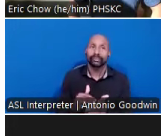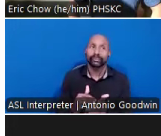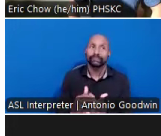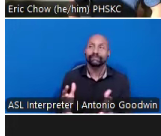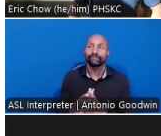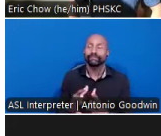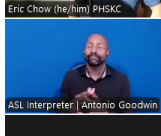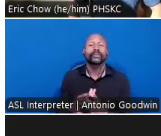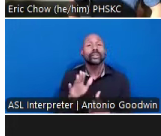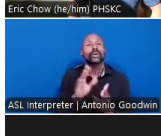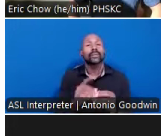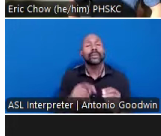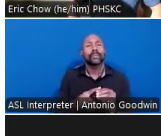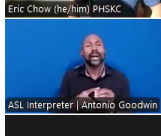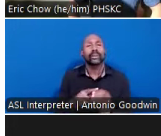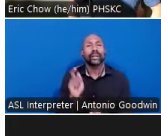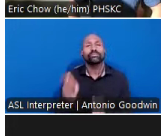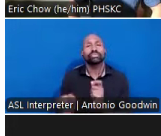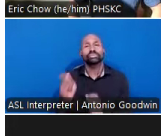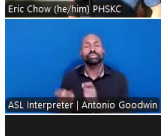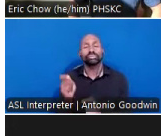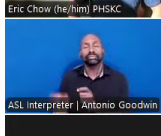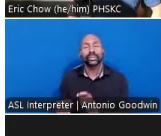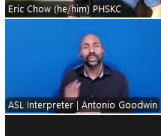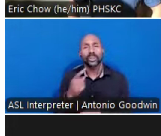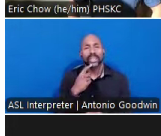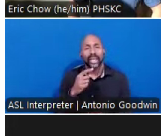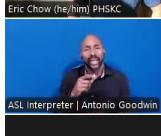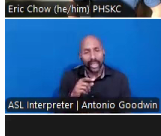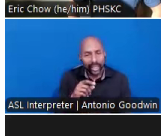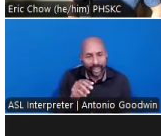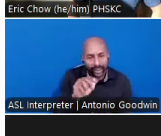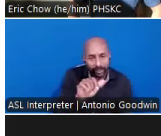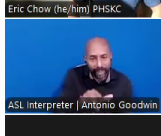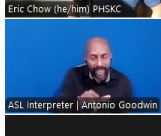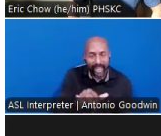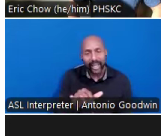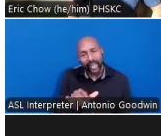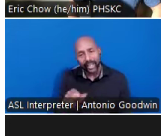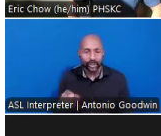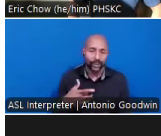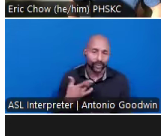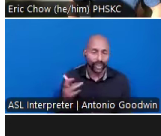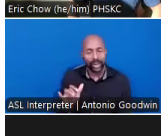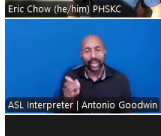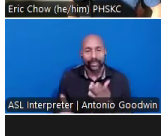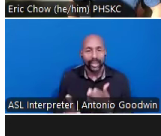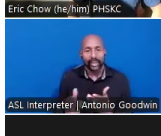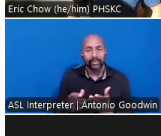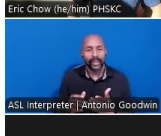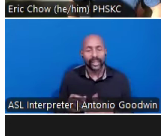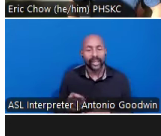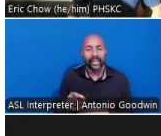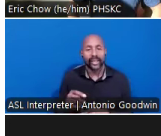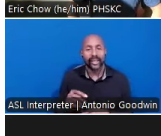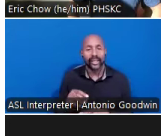mutation, you were circling kind of around May, that you feel like maybe those cases started to